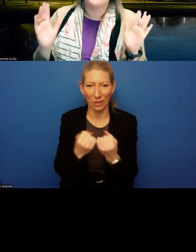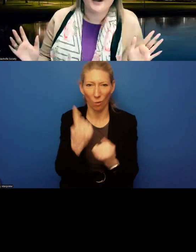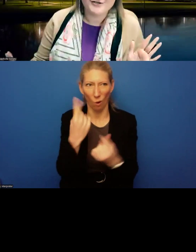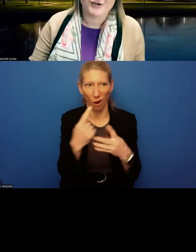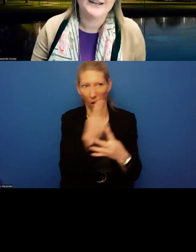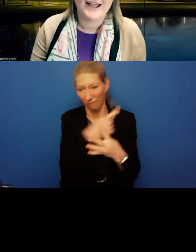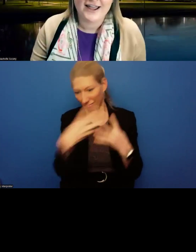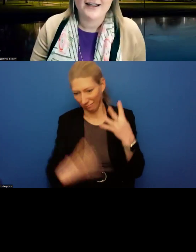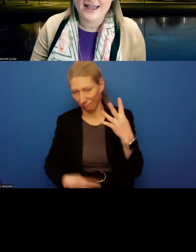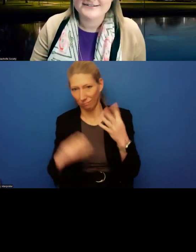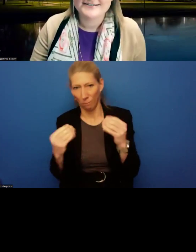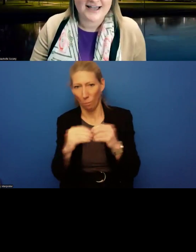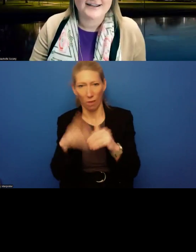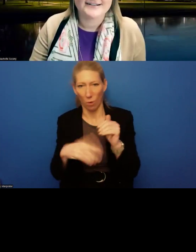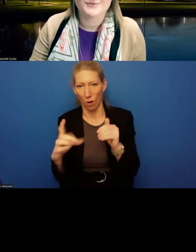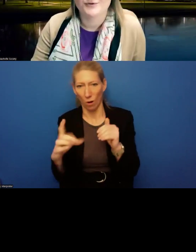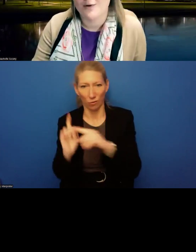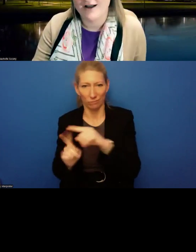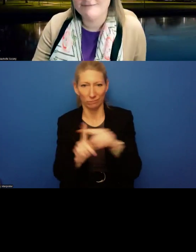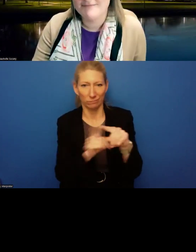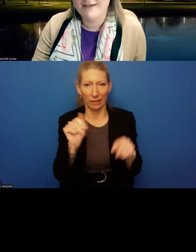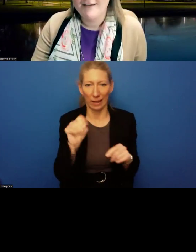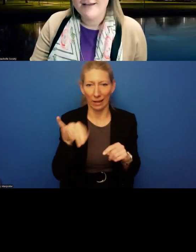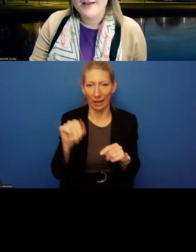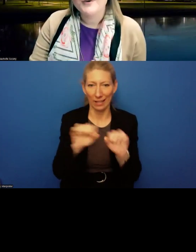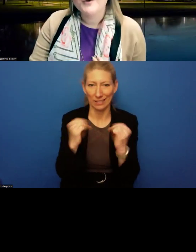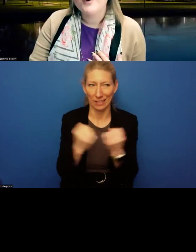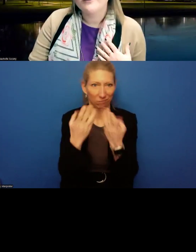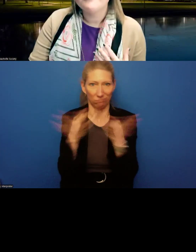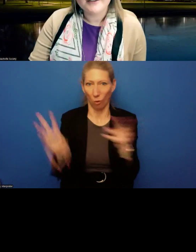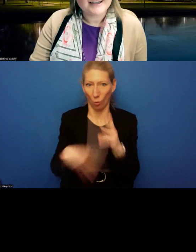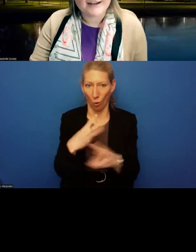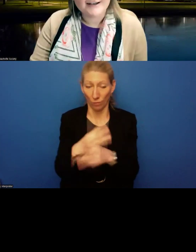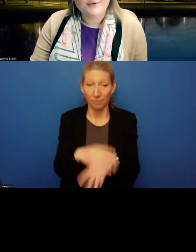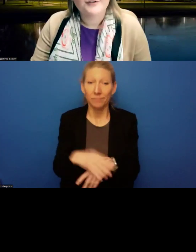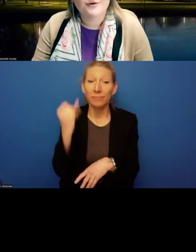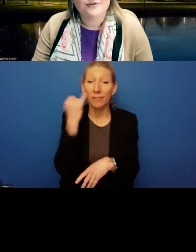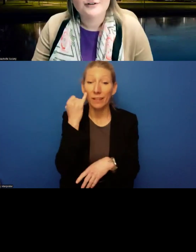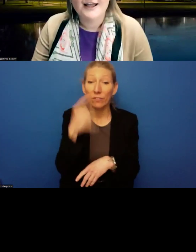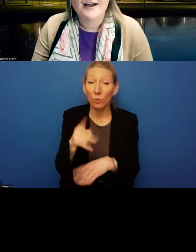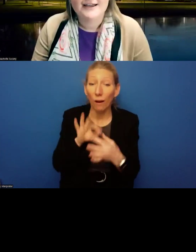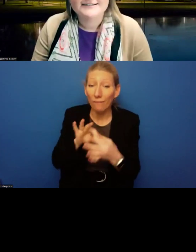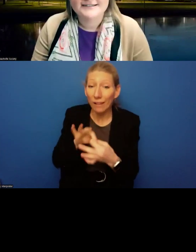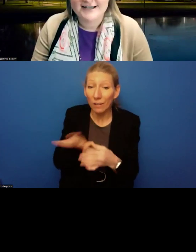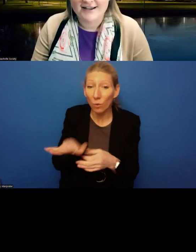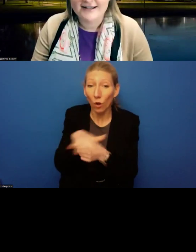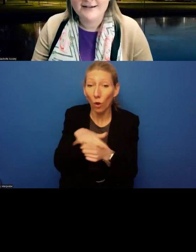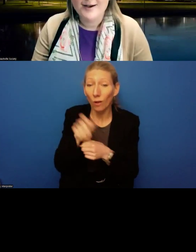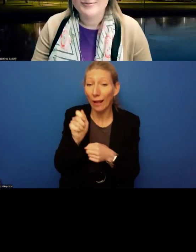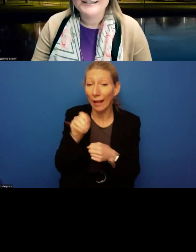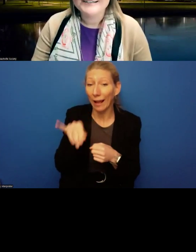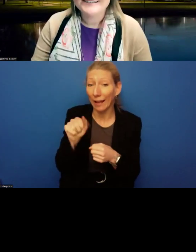than 100 AIA societies worldwide. If you are affiliated with a local AIA